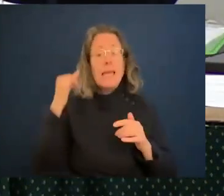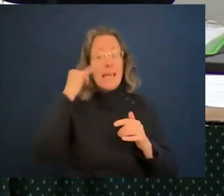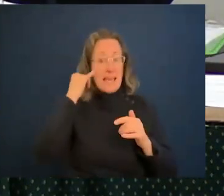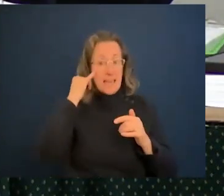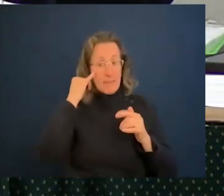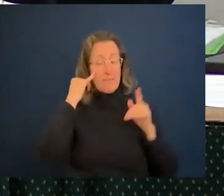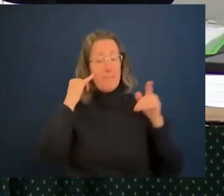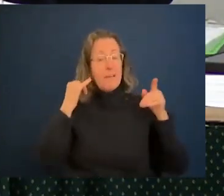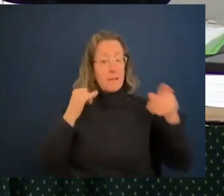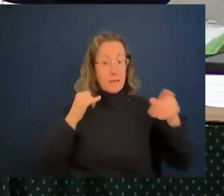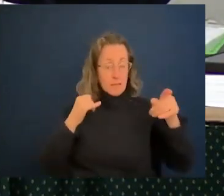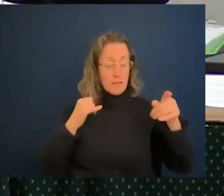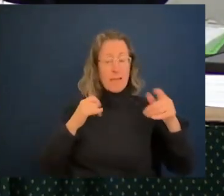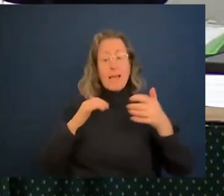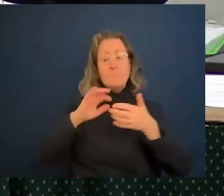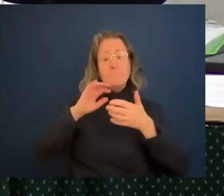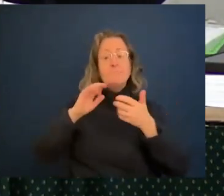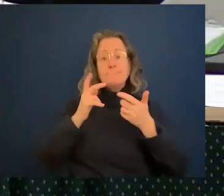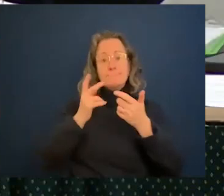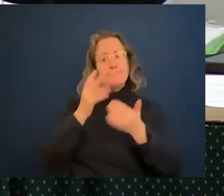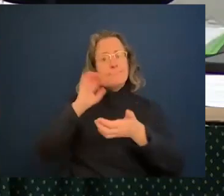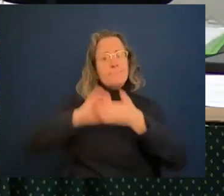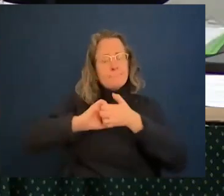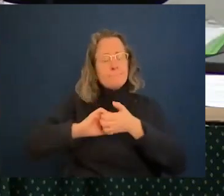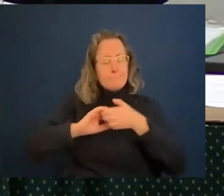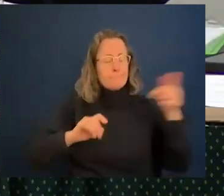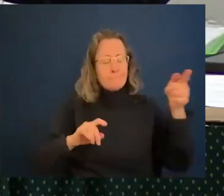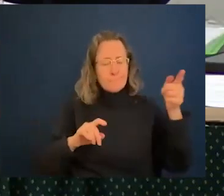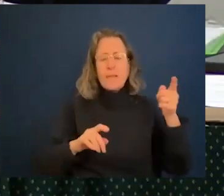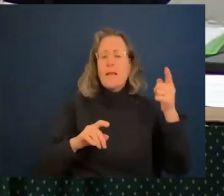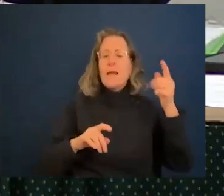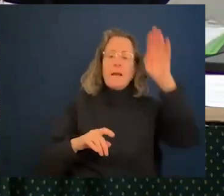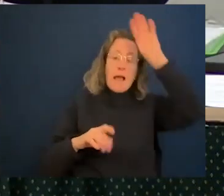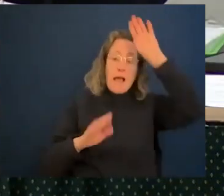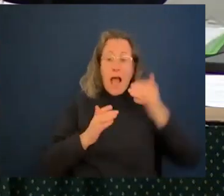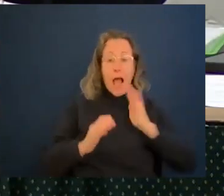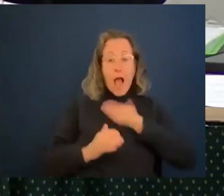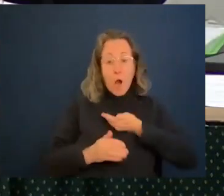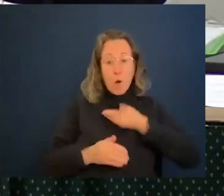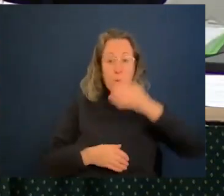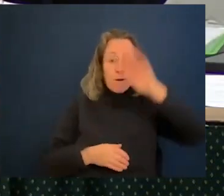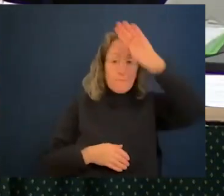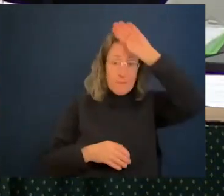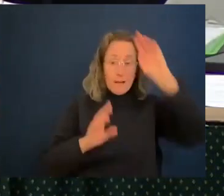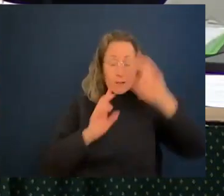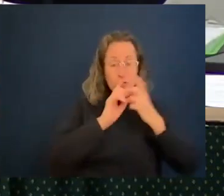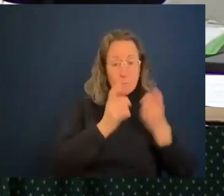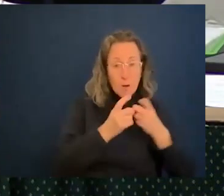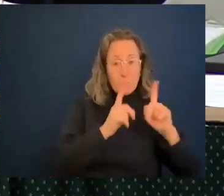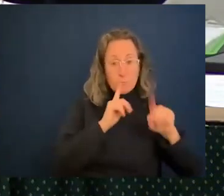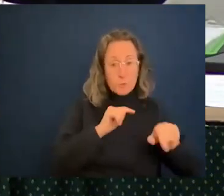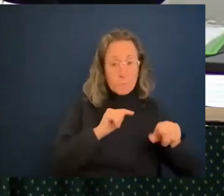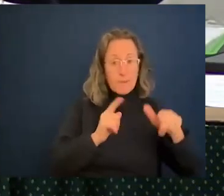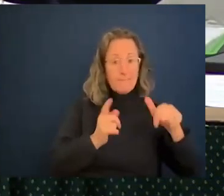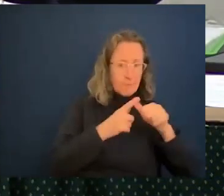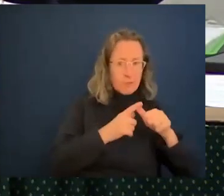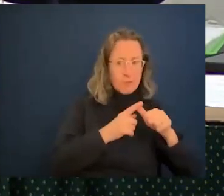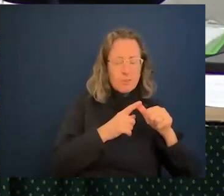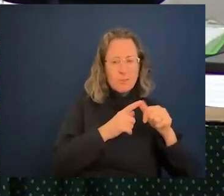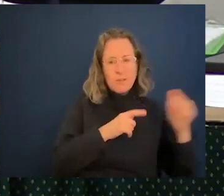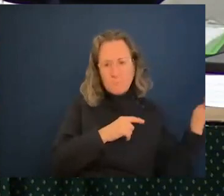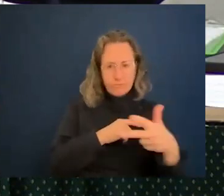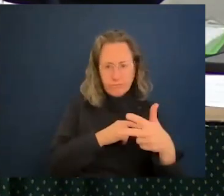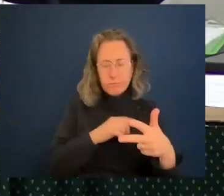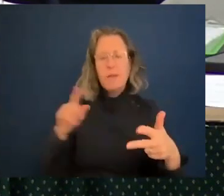Responders we would need to hire more so I think again it is